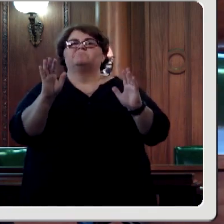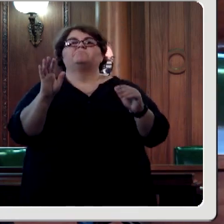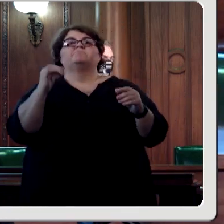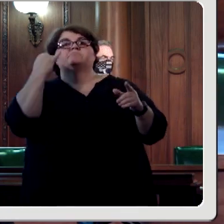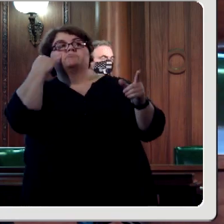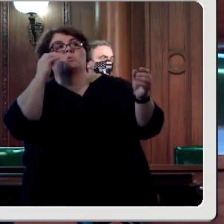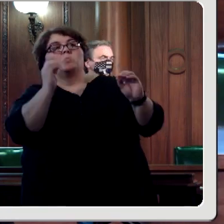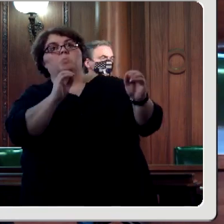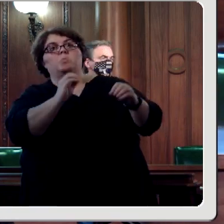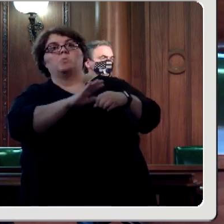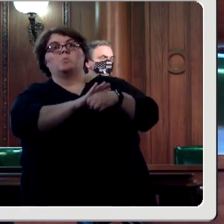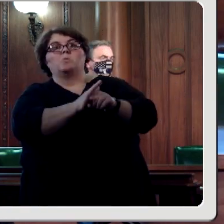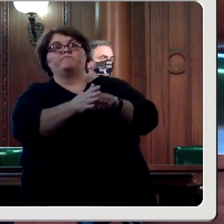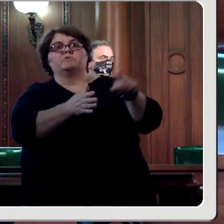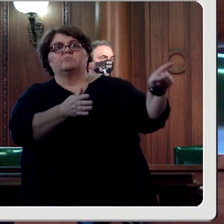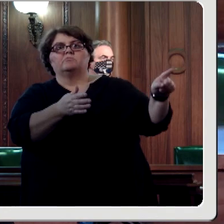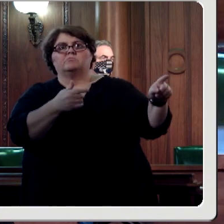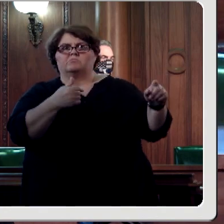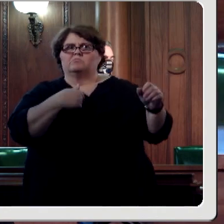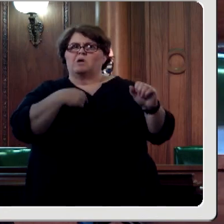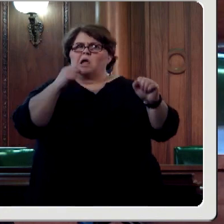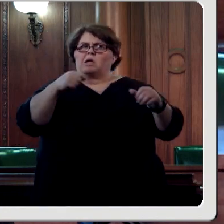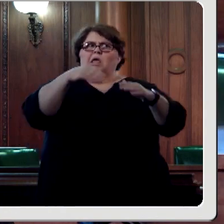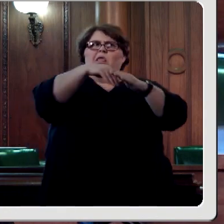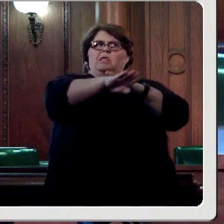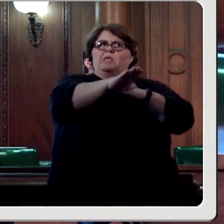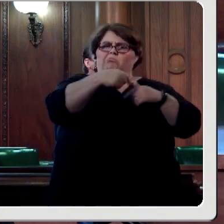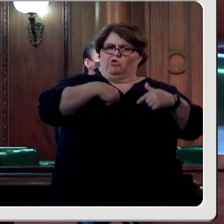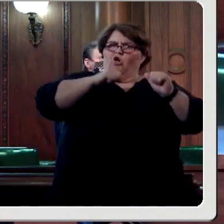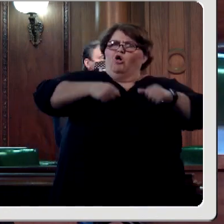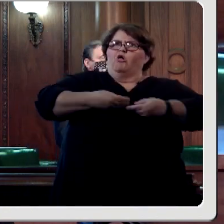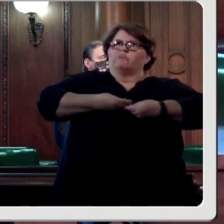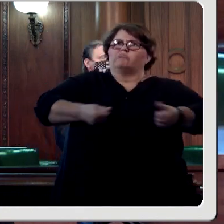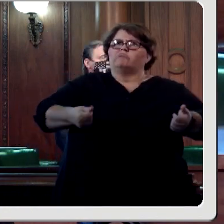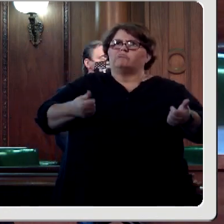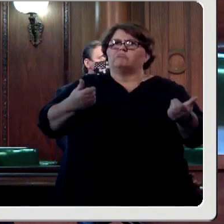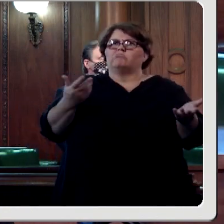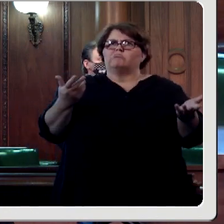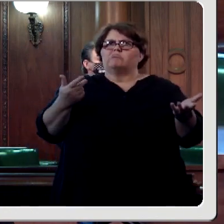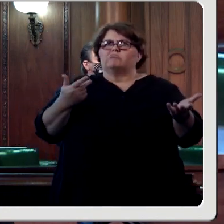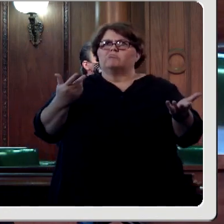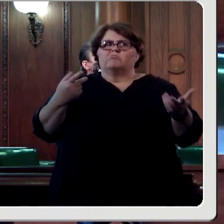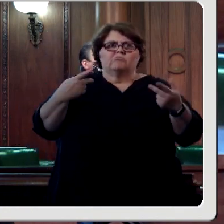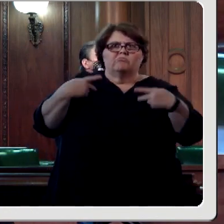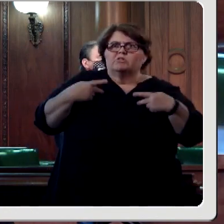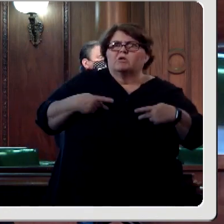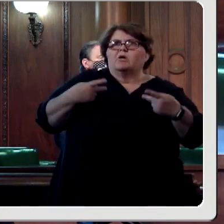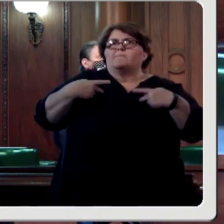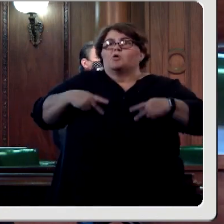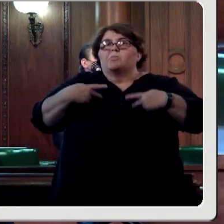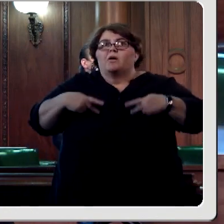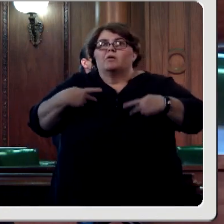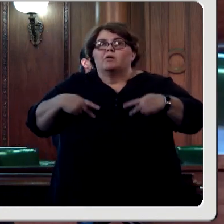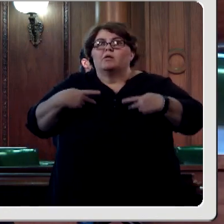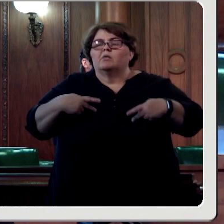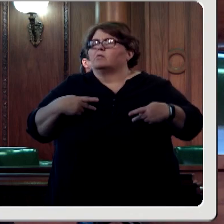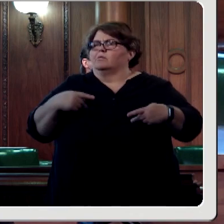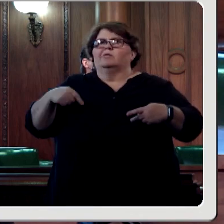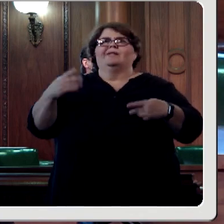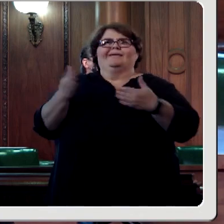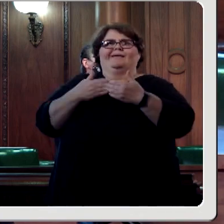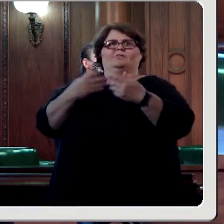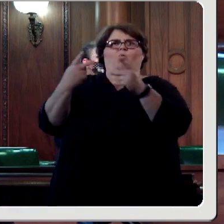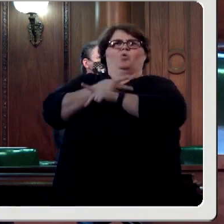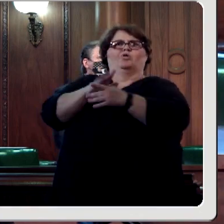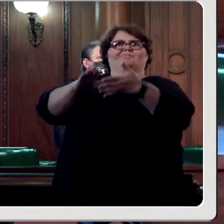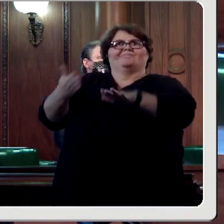complications when somebody was co-infected with COVID, like a pneumonia or a heart condition. It may also be the result of people self-imposing